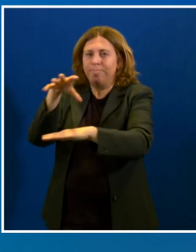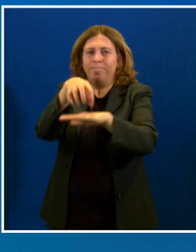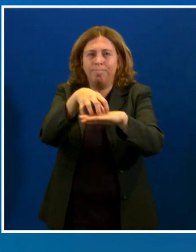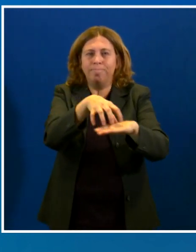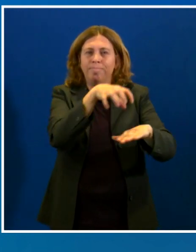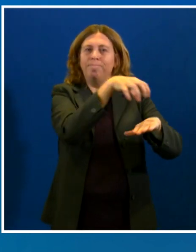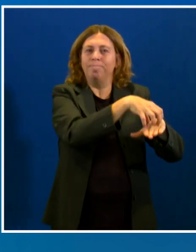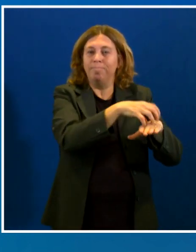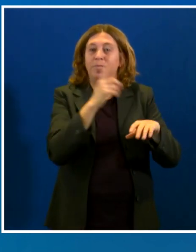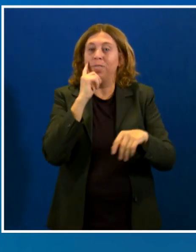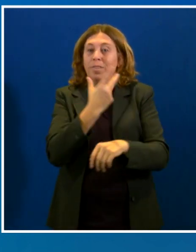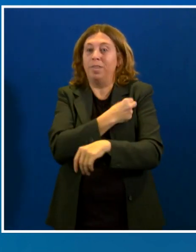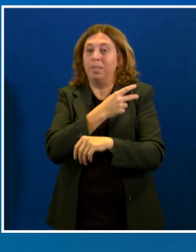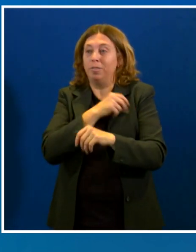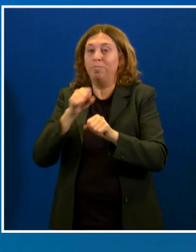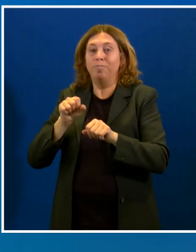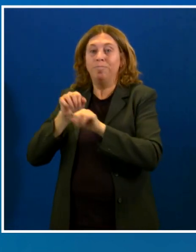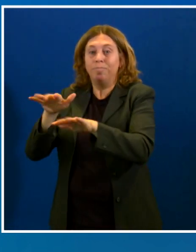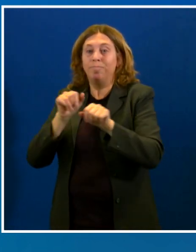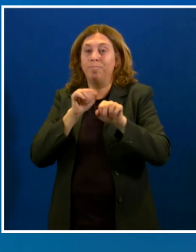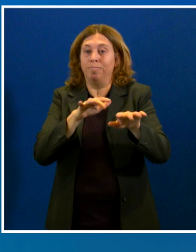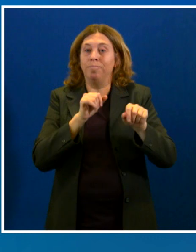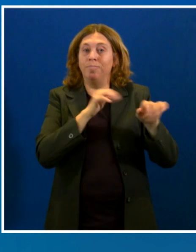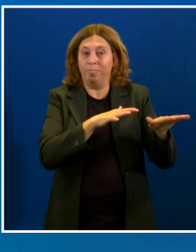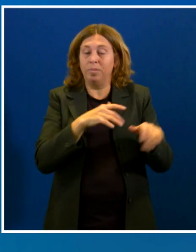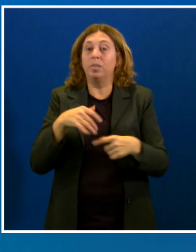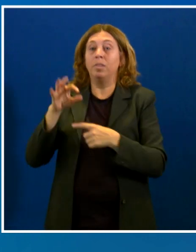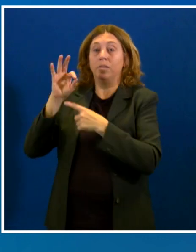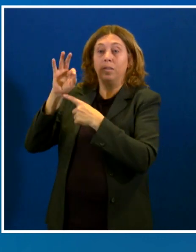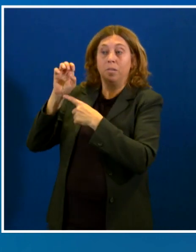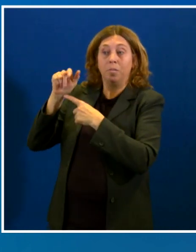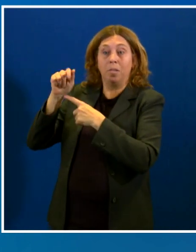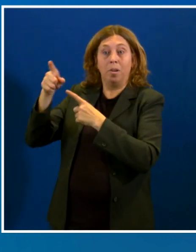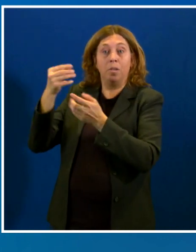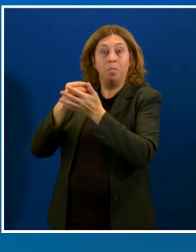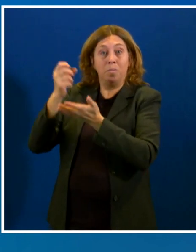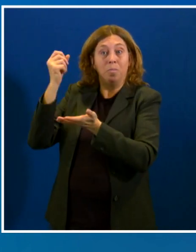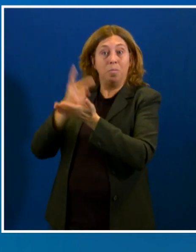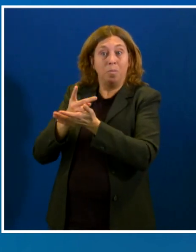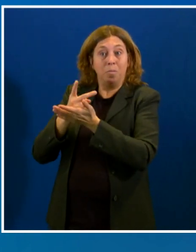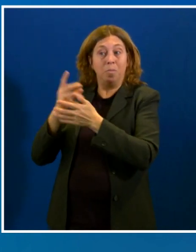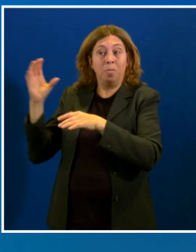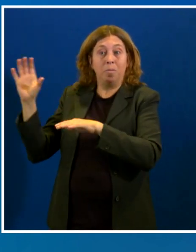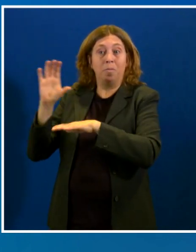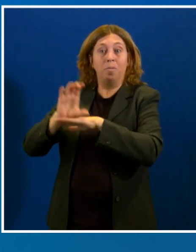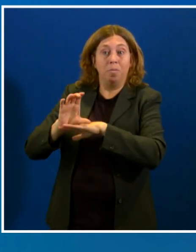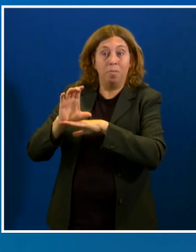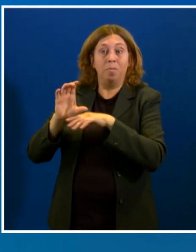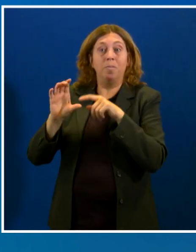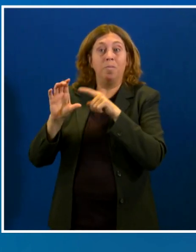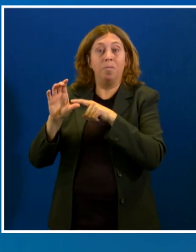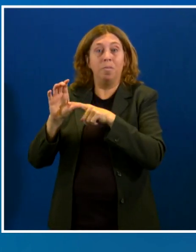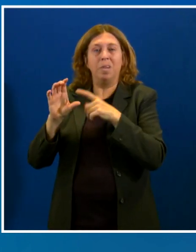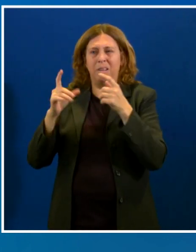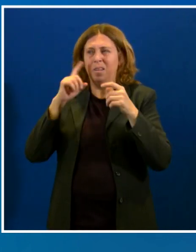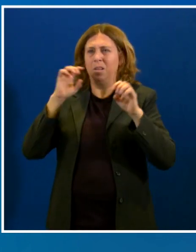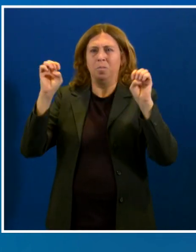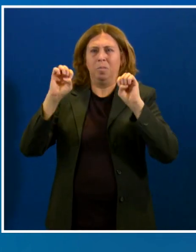FEMA approval for a Type 1 incident management team made up of federal, state, and local